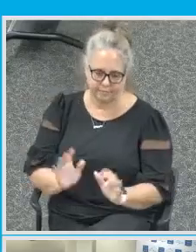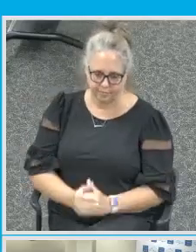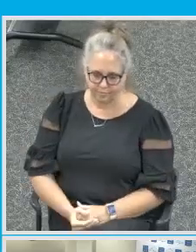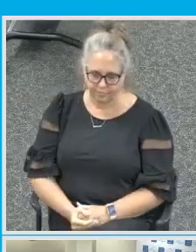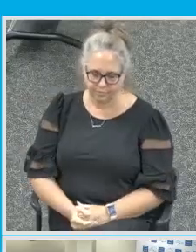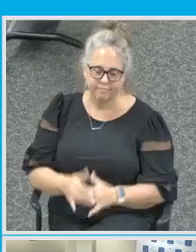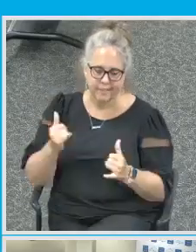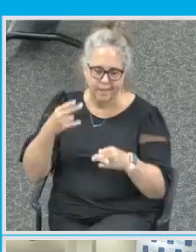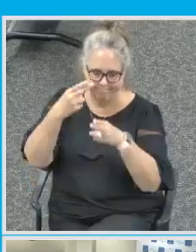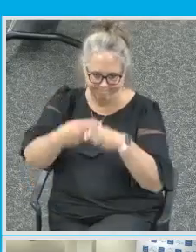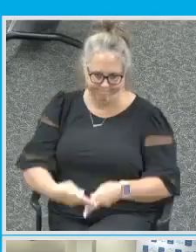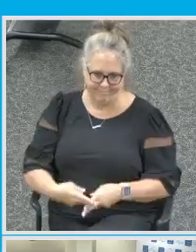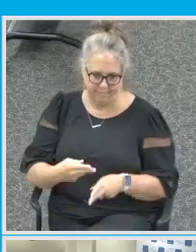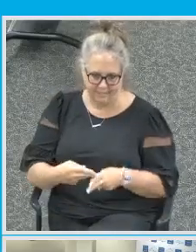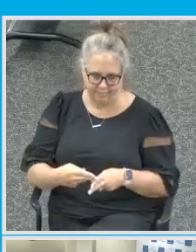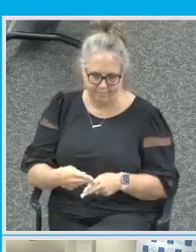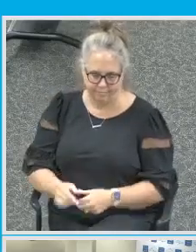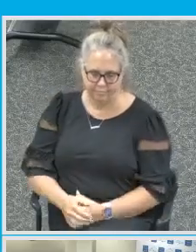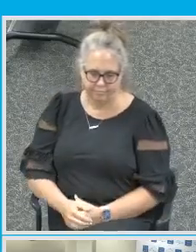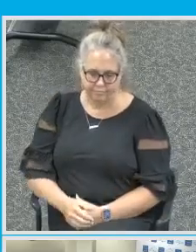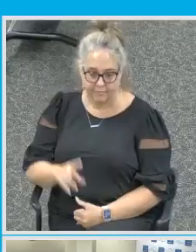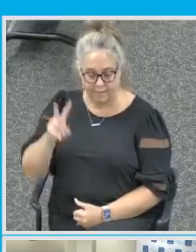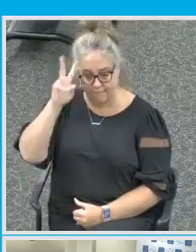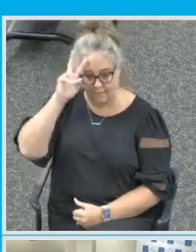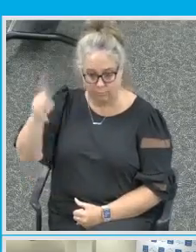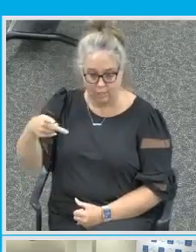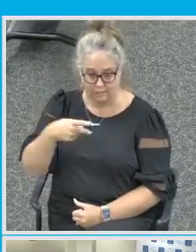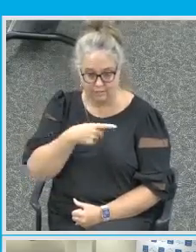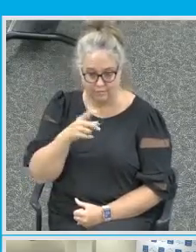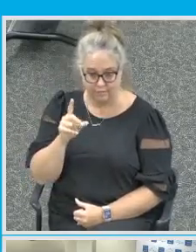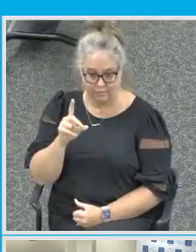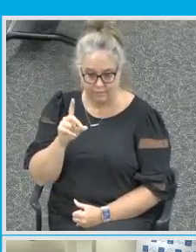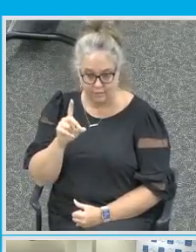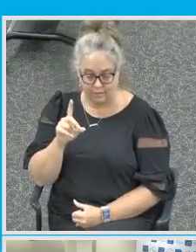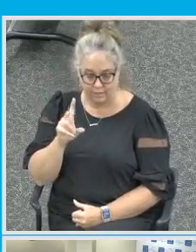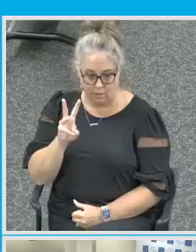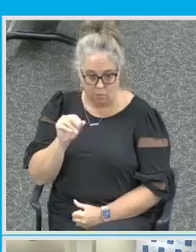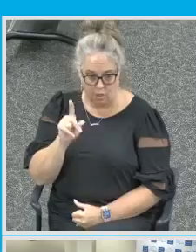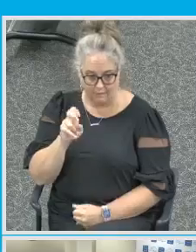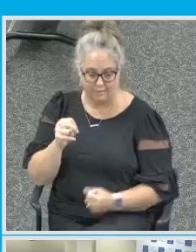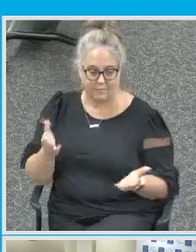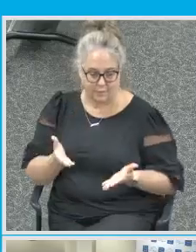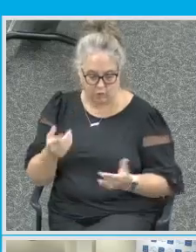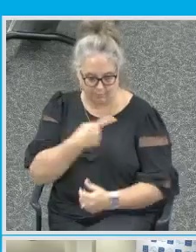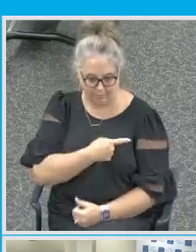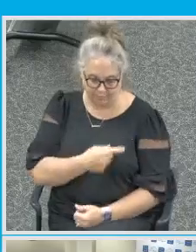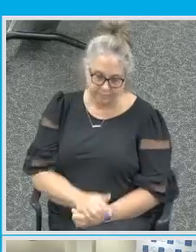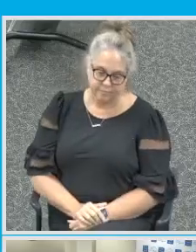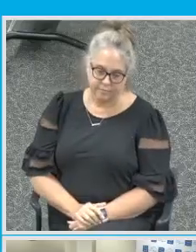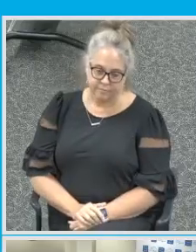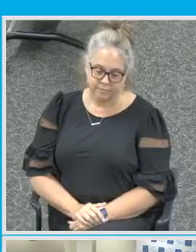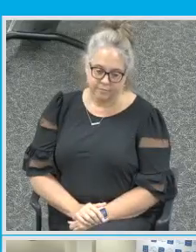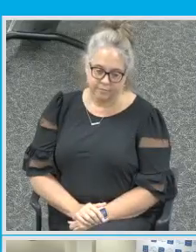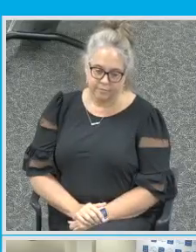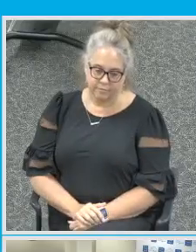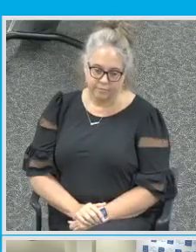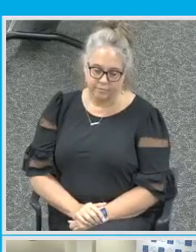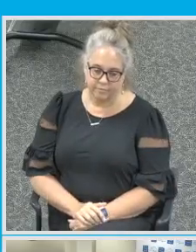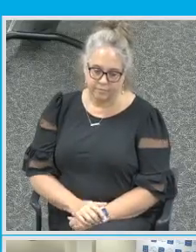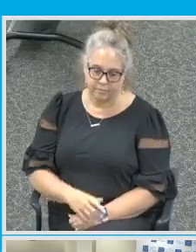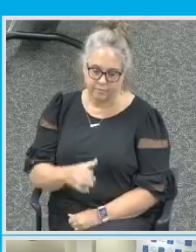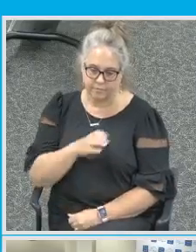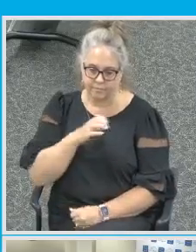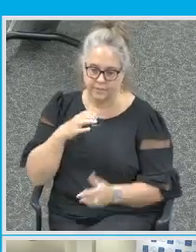call. We'll start off with our Vice President, Doris Ralston. here. And Commissioner